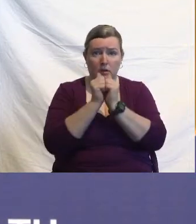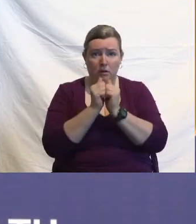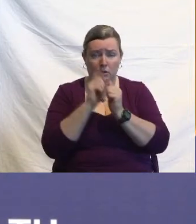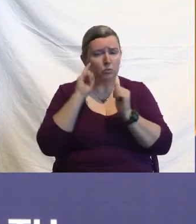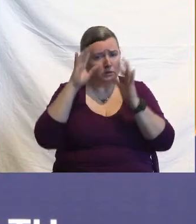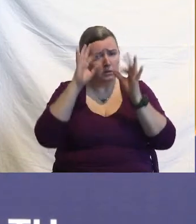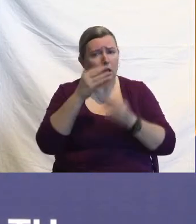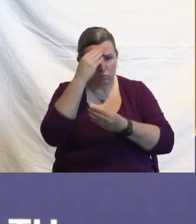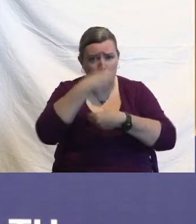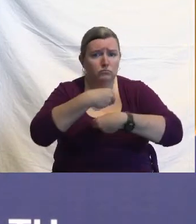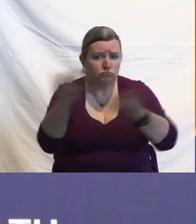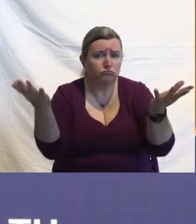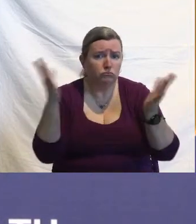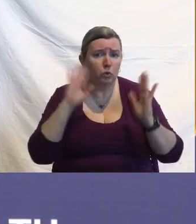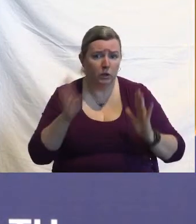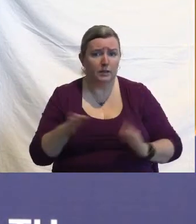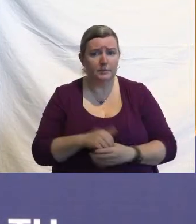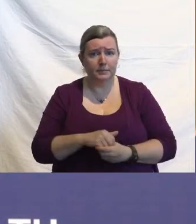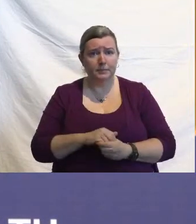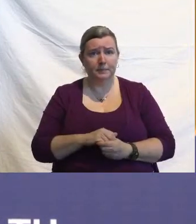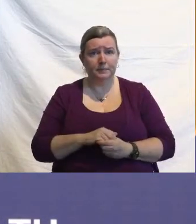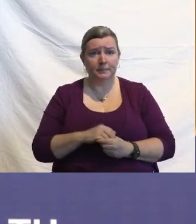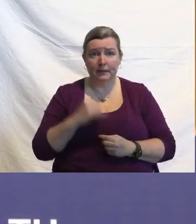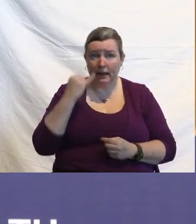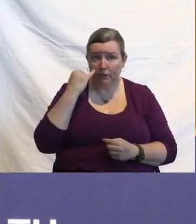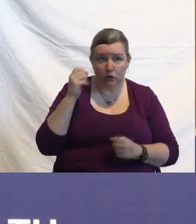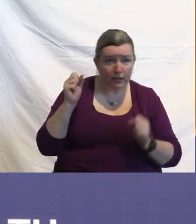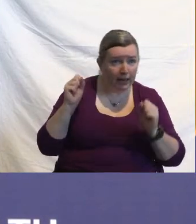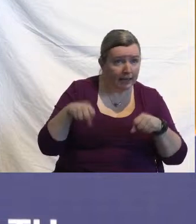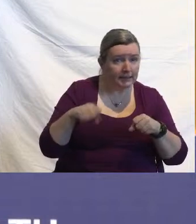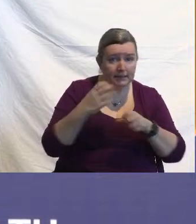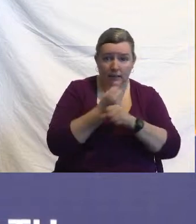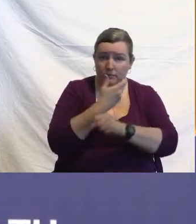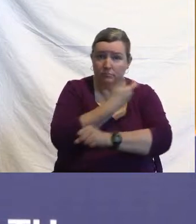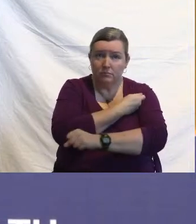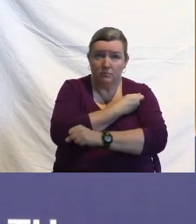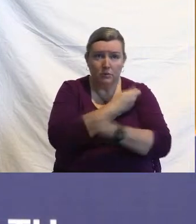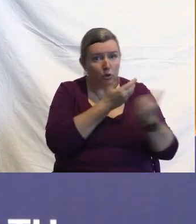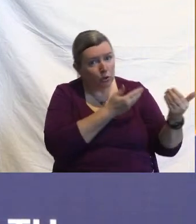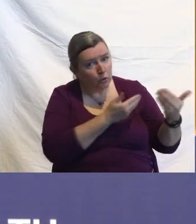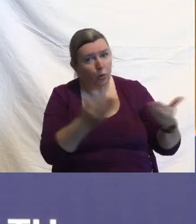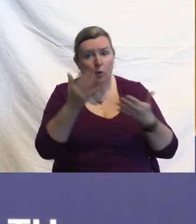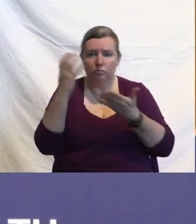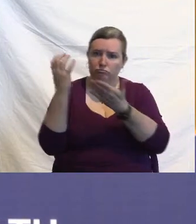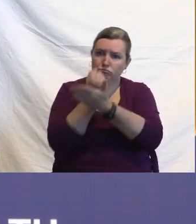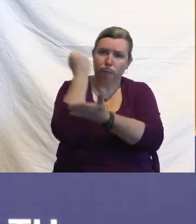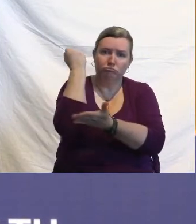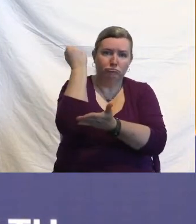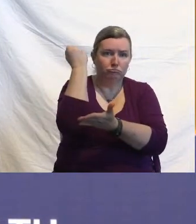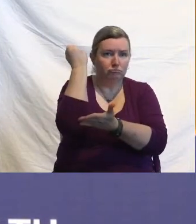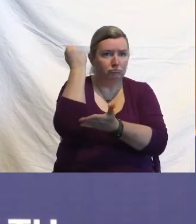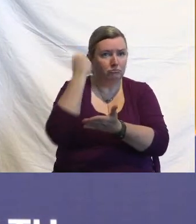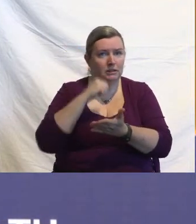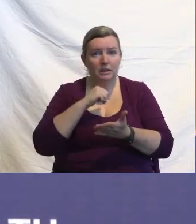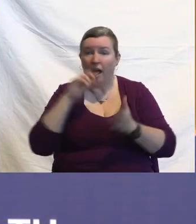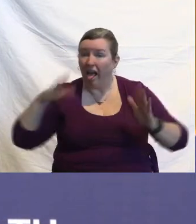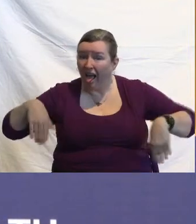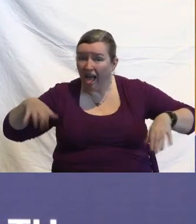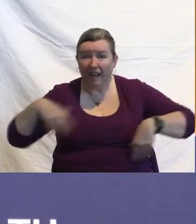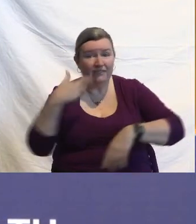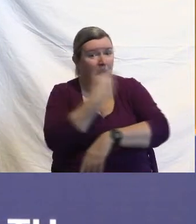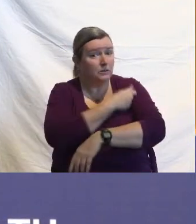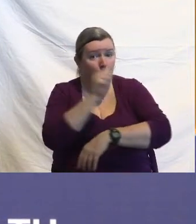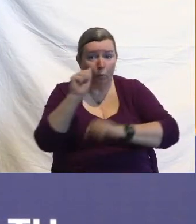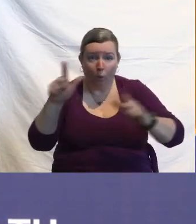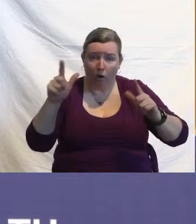Again, folks, if you're eligible for your booster, please get it. If you haven't been vaccinated at all, please, God, get vaccinated.